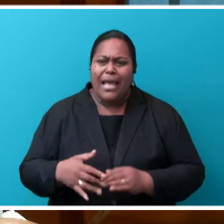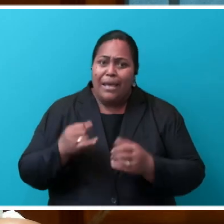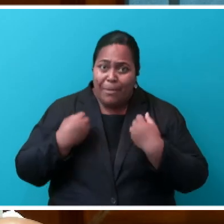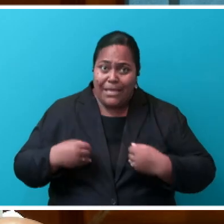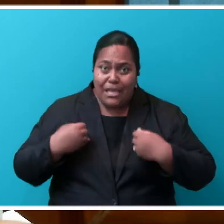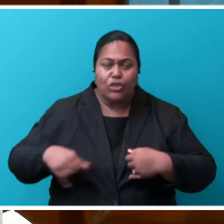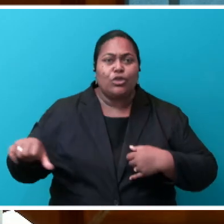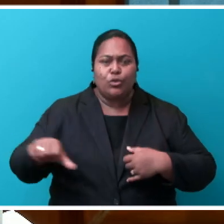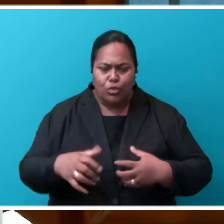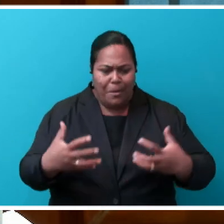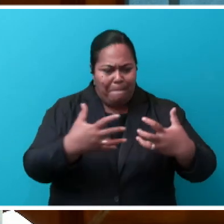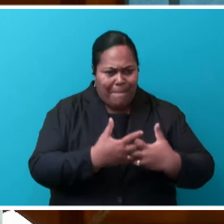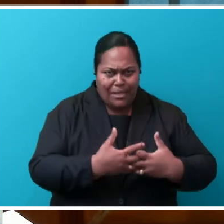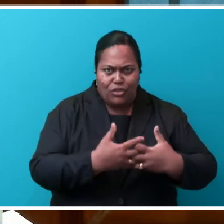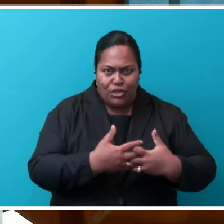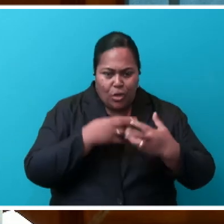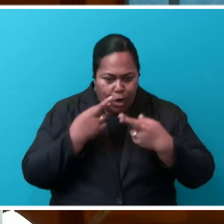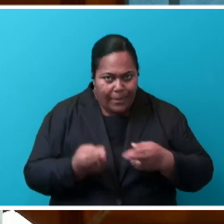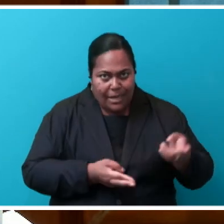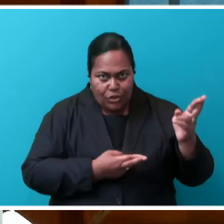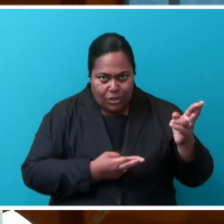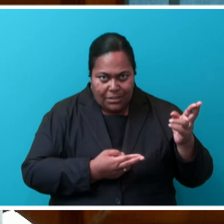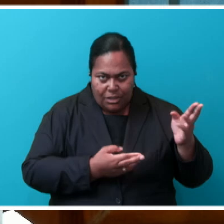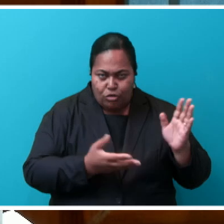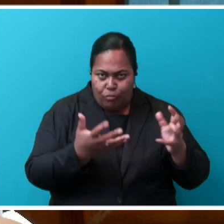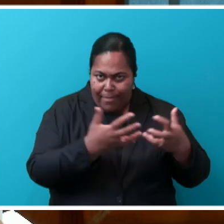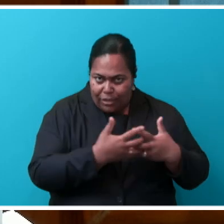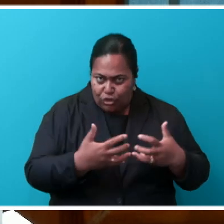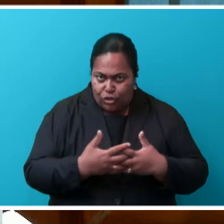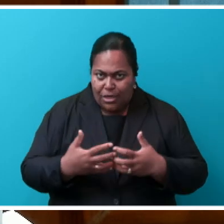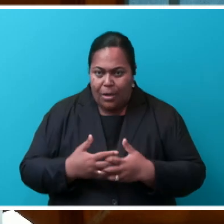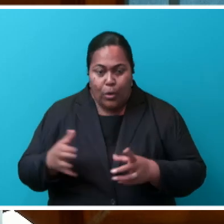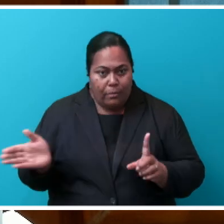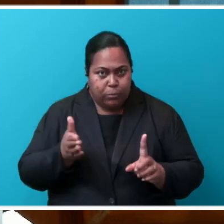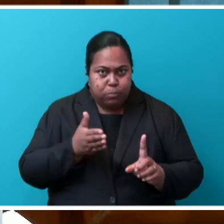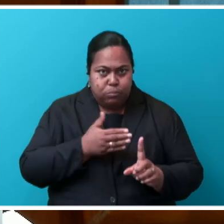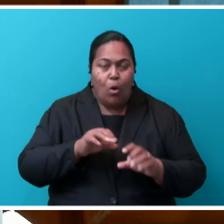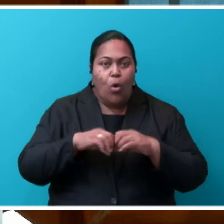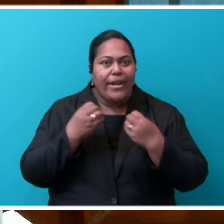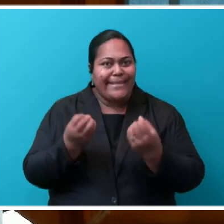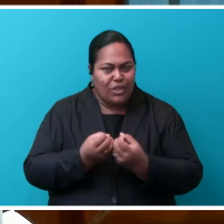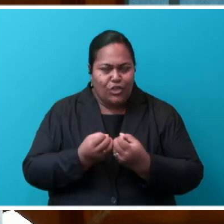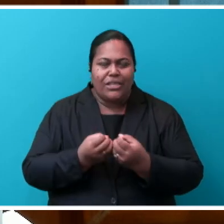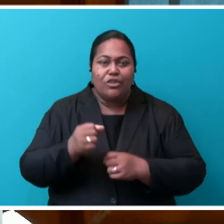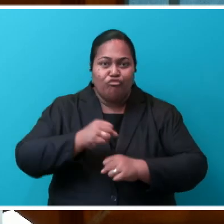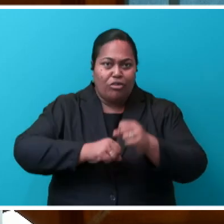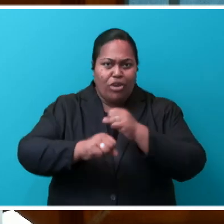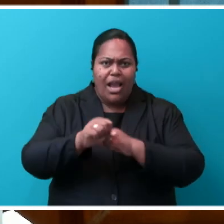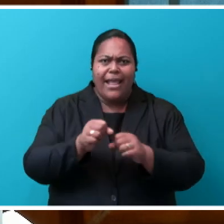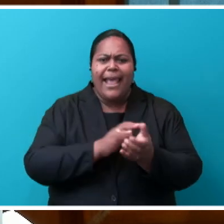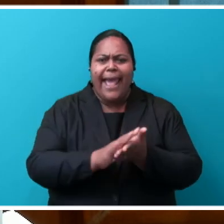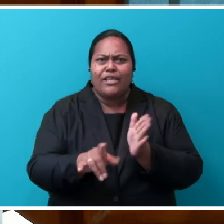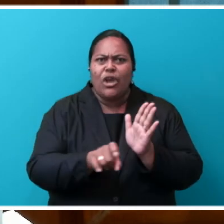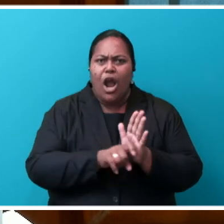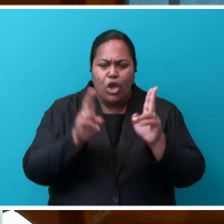median. Realignment of the organization structure, the updated implementation of HR policies, and